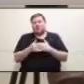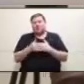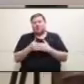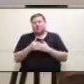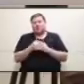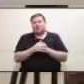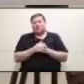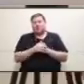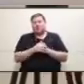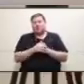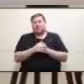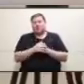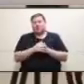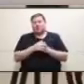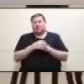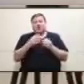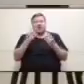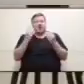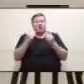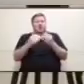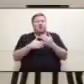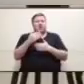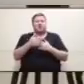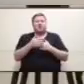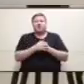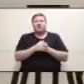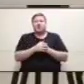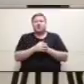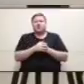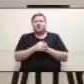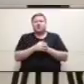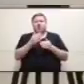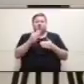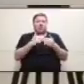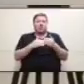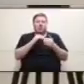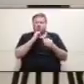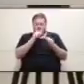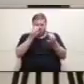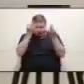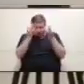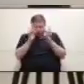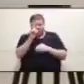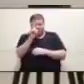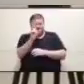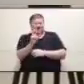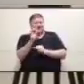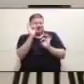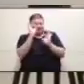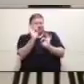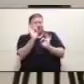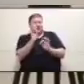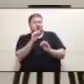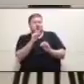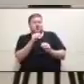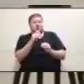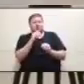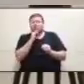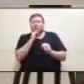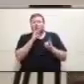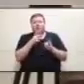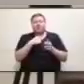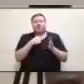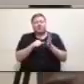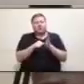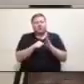have certain overruns or they will be below, not exactly to the cent. It's unusual. I'm not saying it's impossible. There's also an